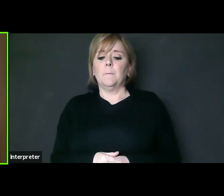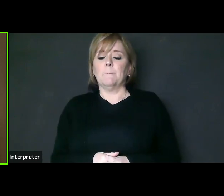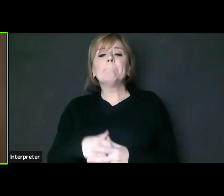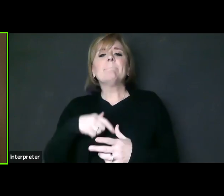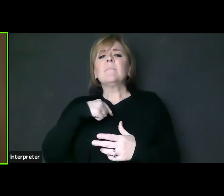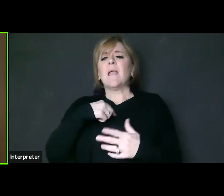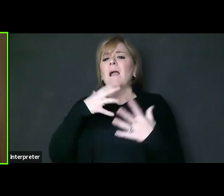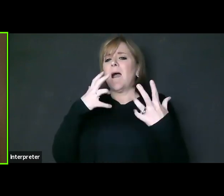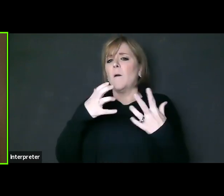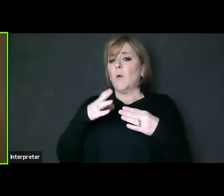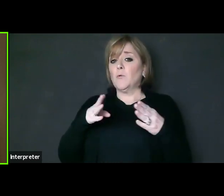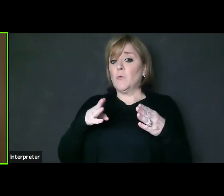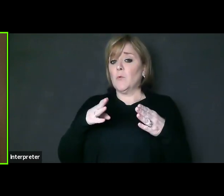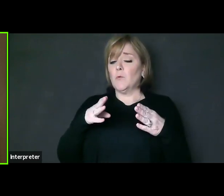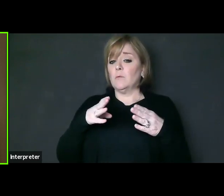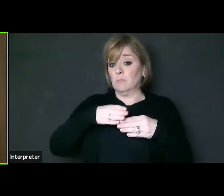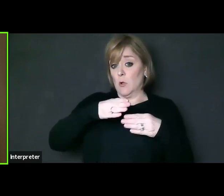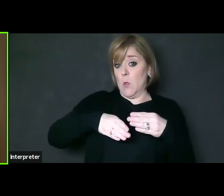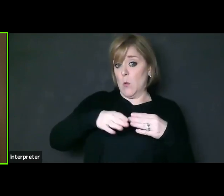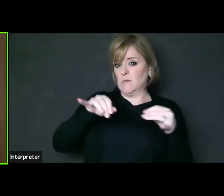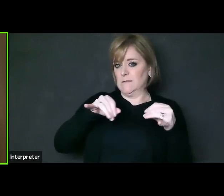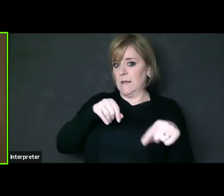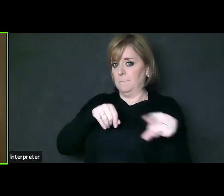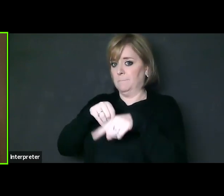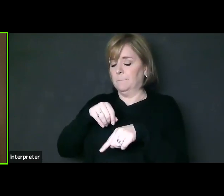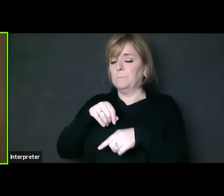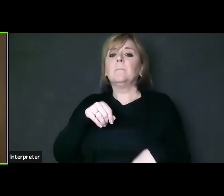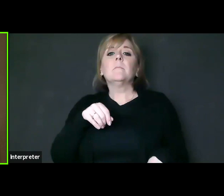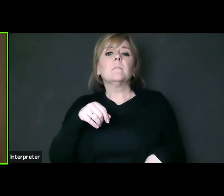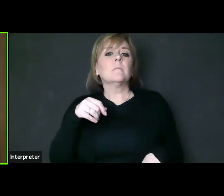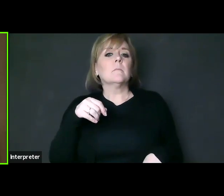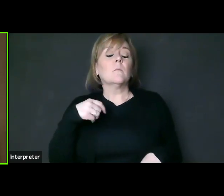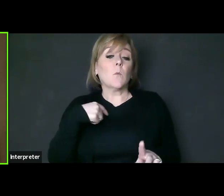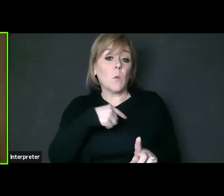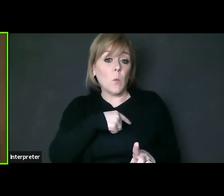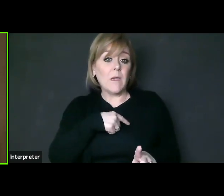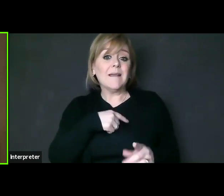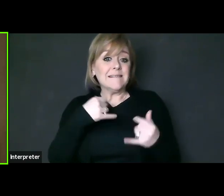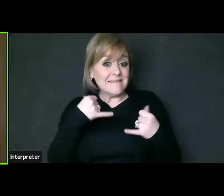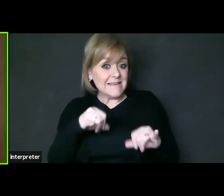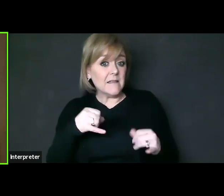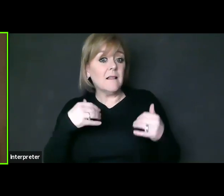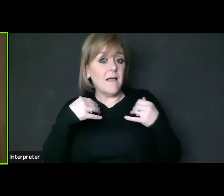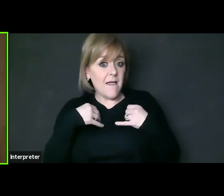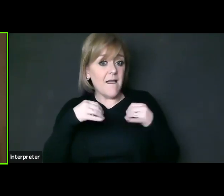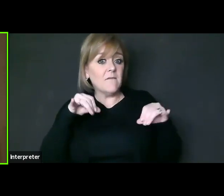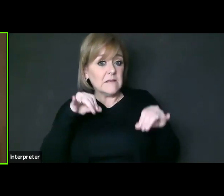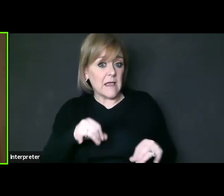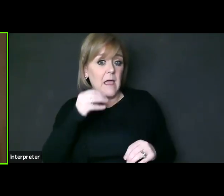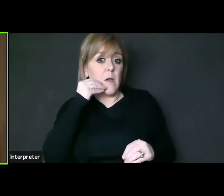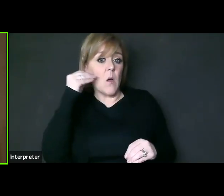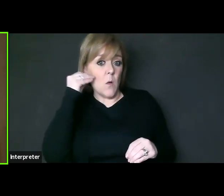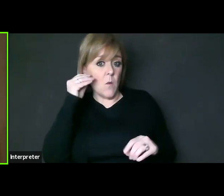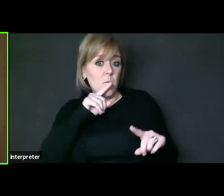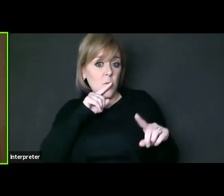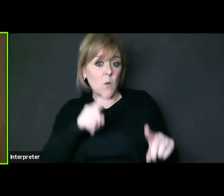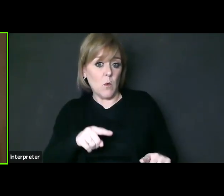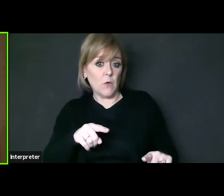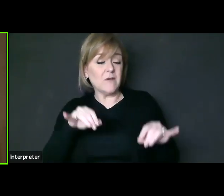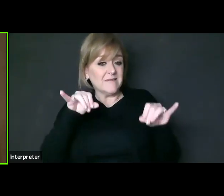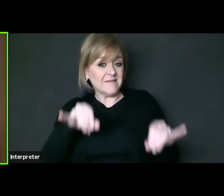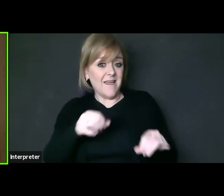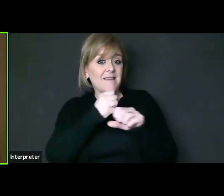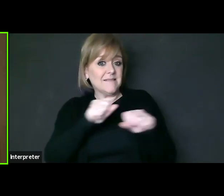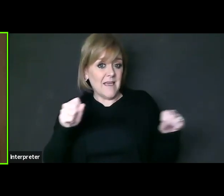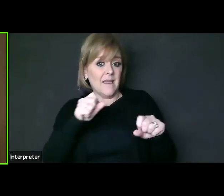Wells and Dr. Cook, reminding our citizens that we are under a stay home, stay safe order, both